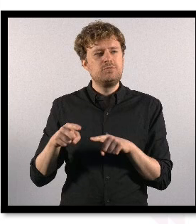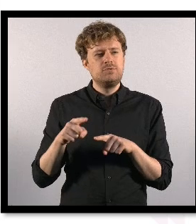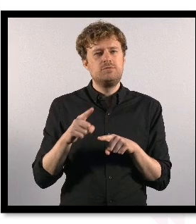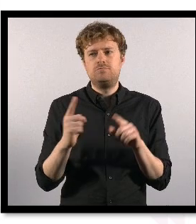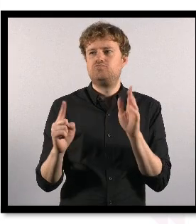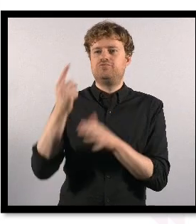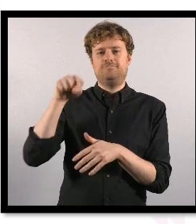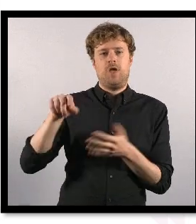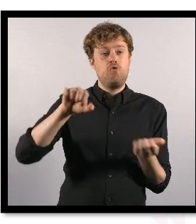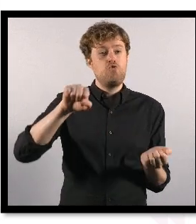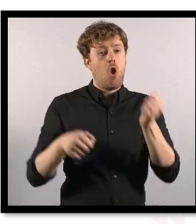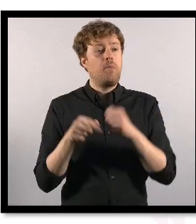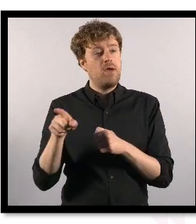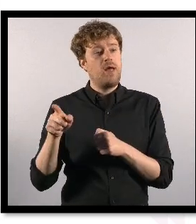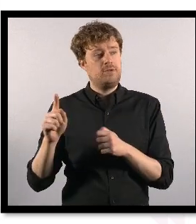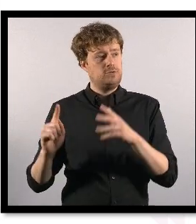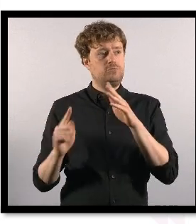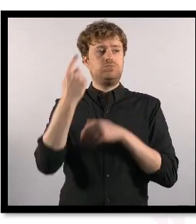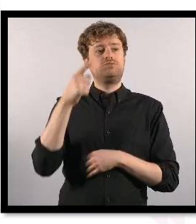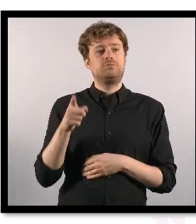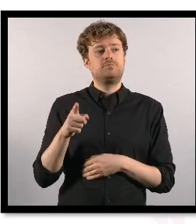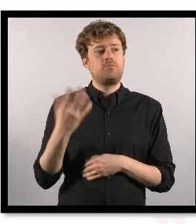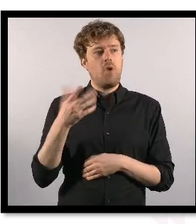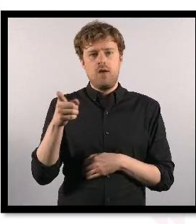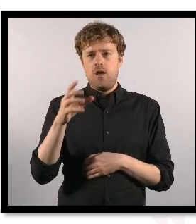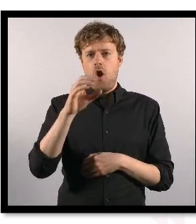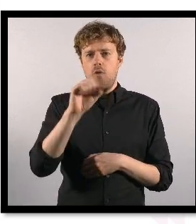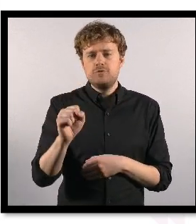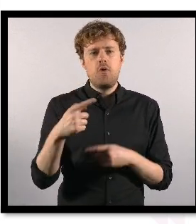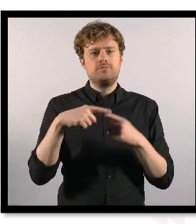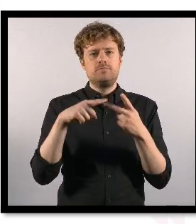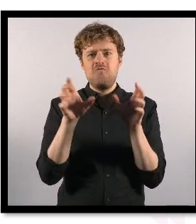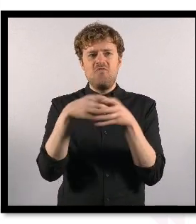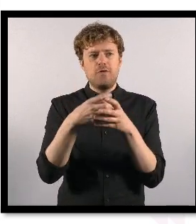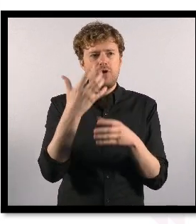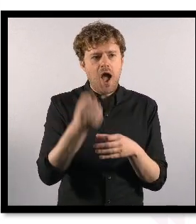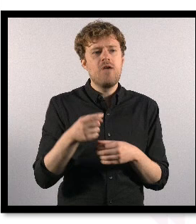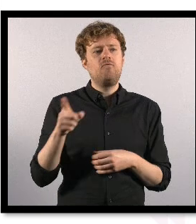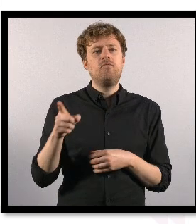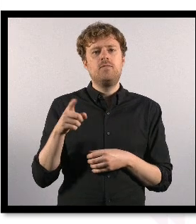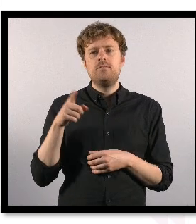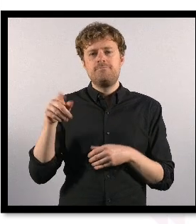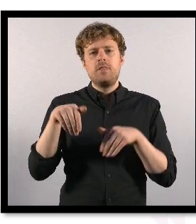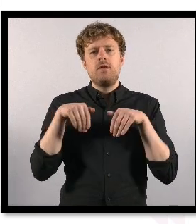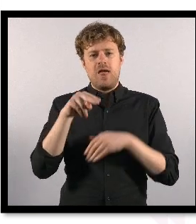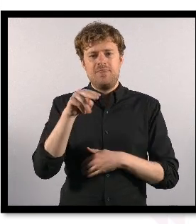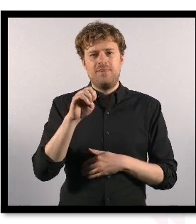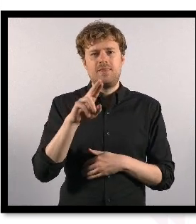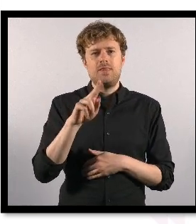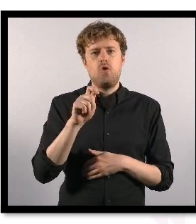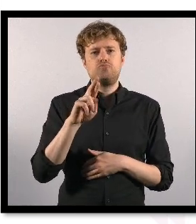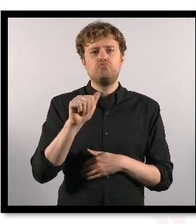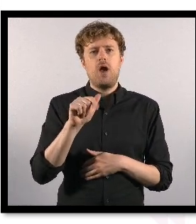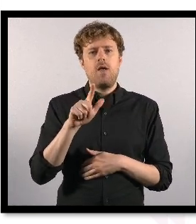lots of different end users, and everyone having the sort of confidence that a neutral foundation can give to an open source project.